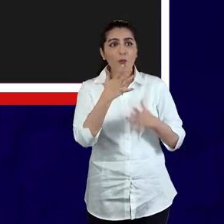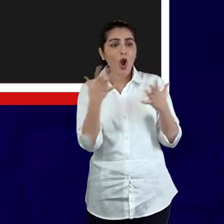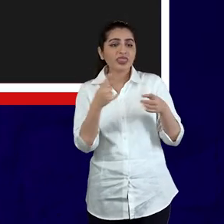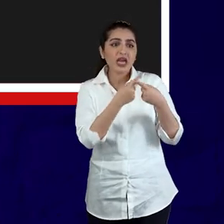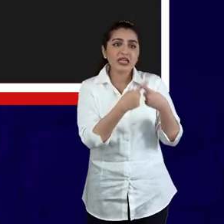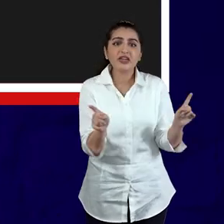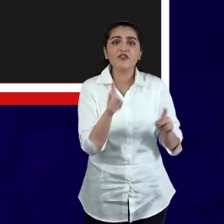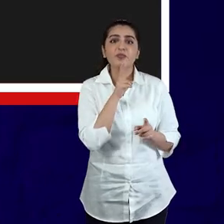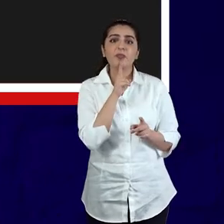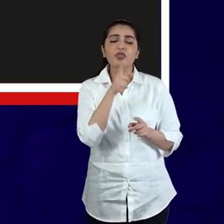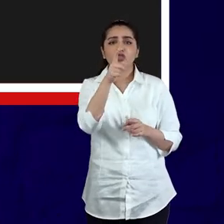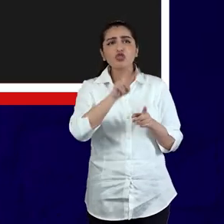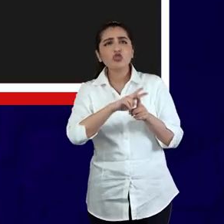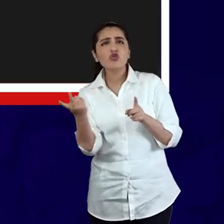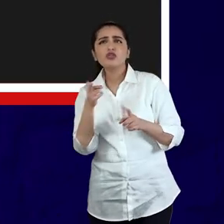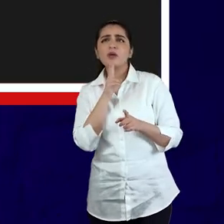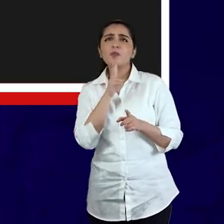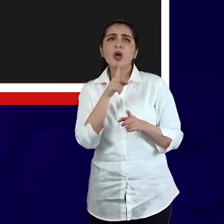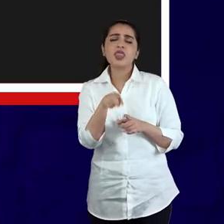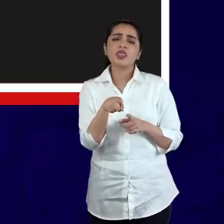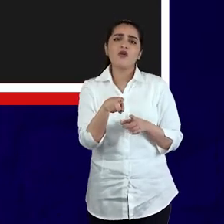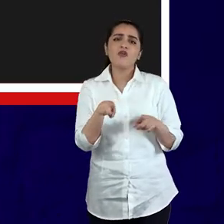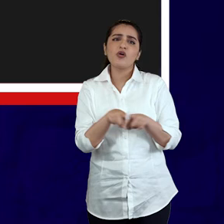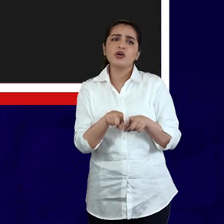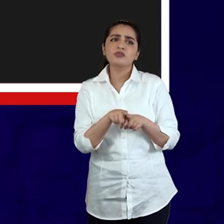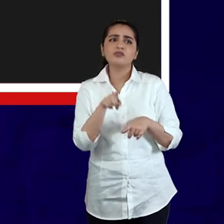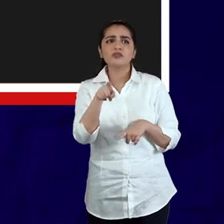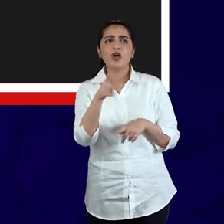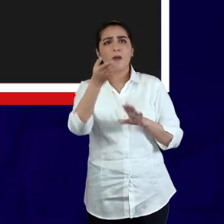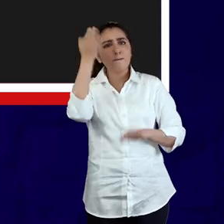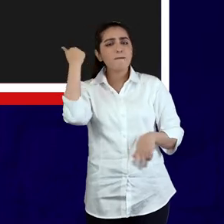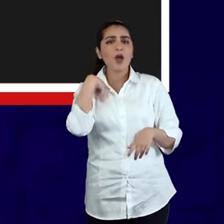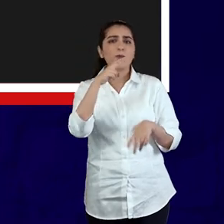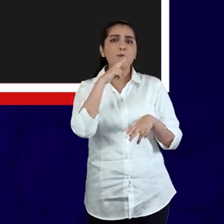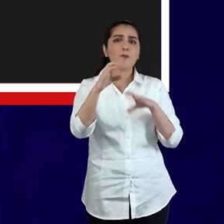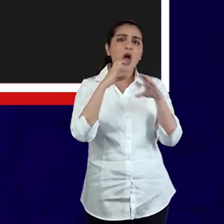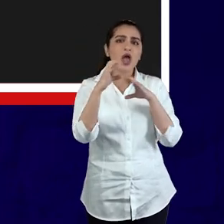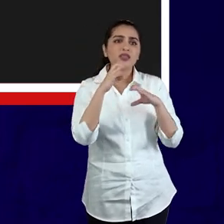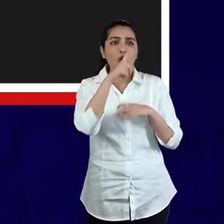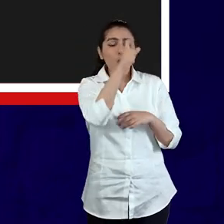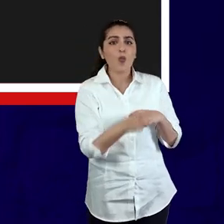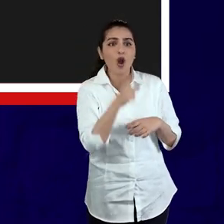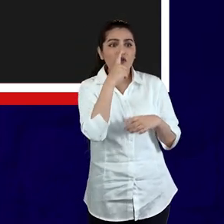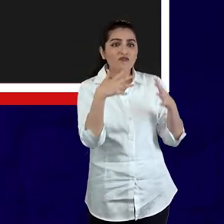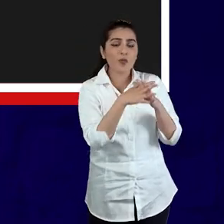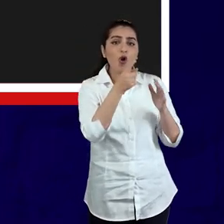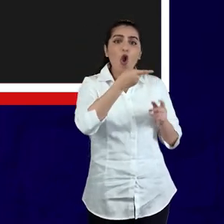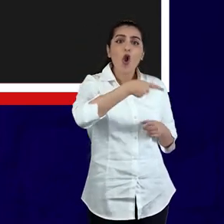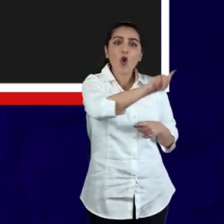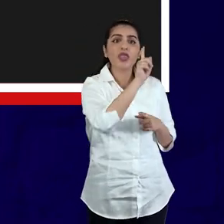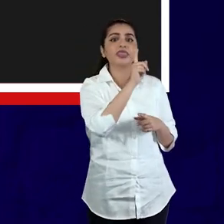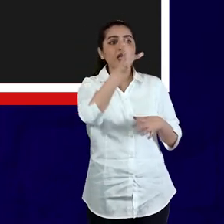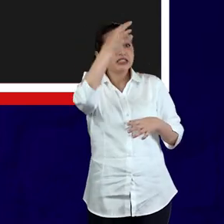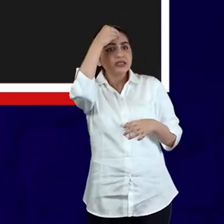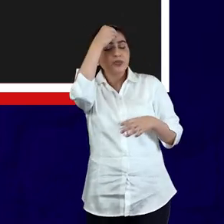And that's something very unique to women. And you said another thing, which essentially, remember when we were talking about women being the custodians of the